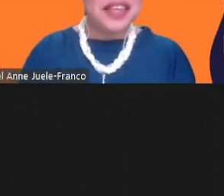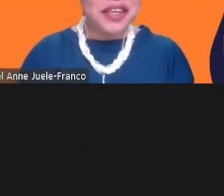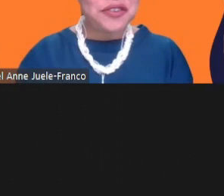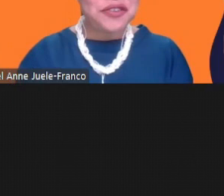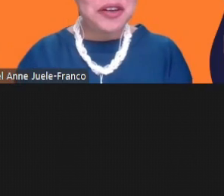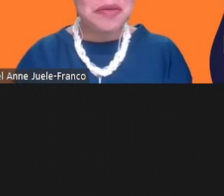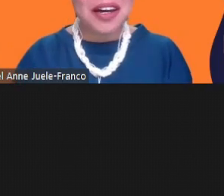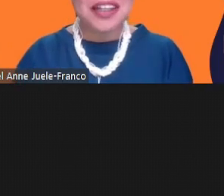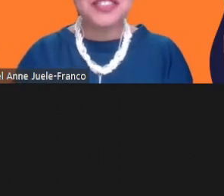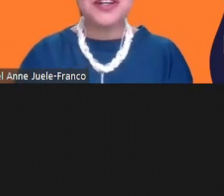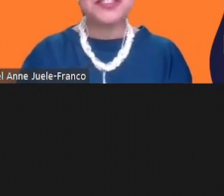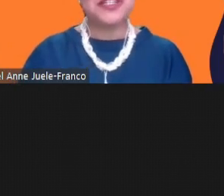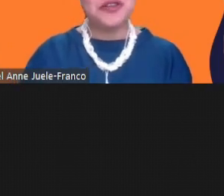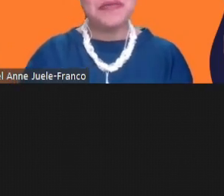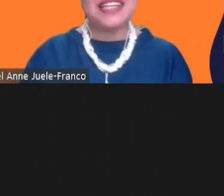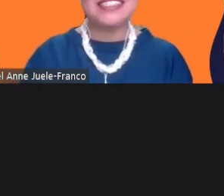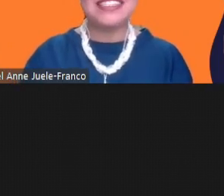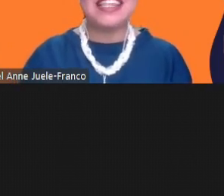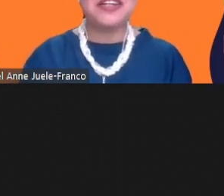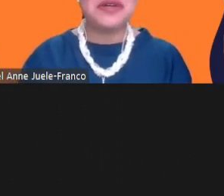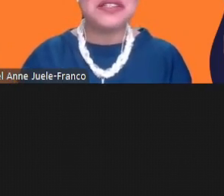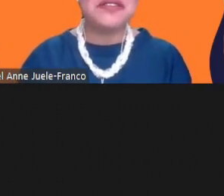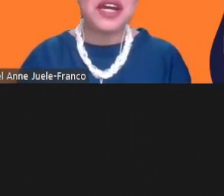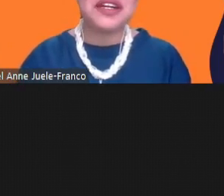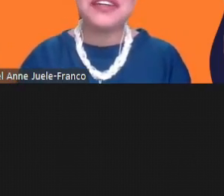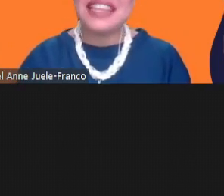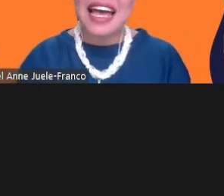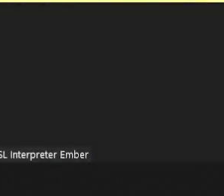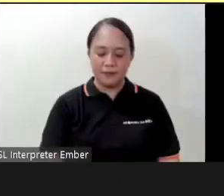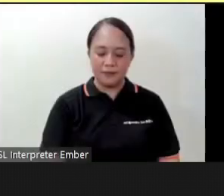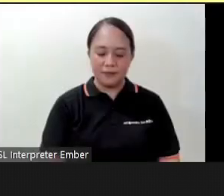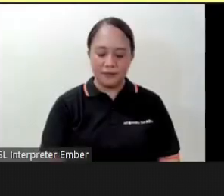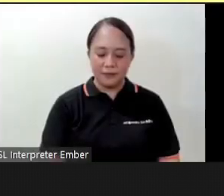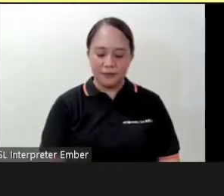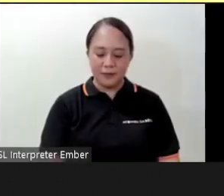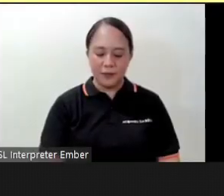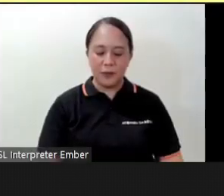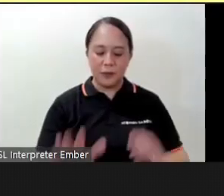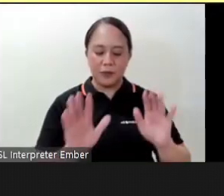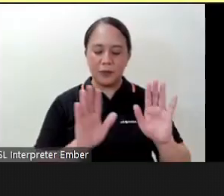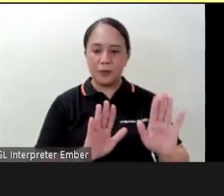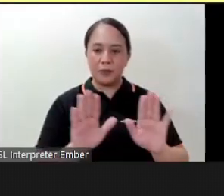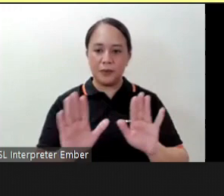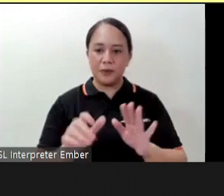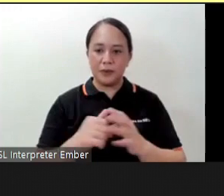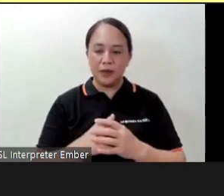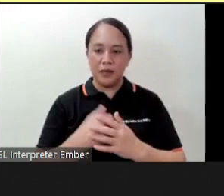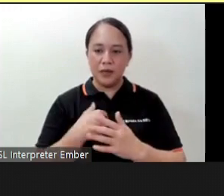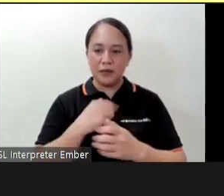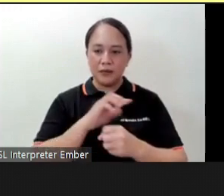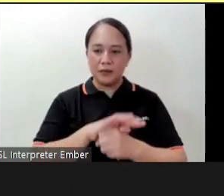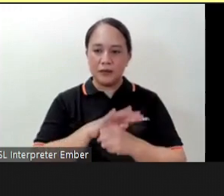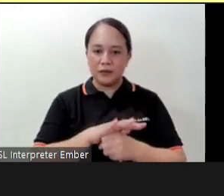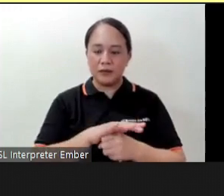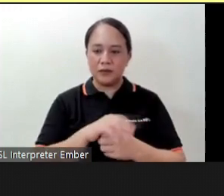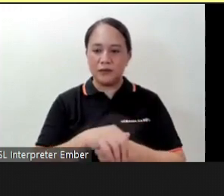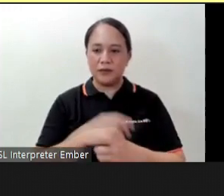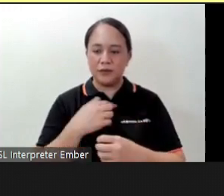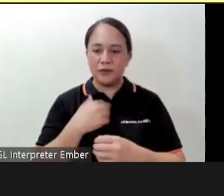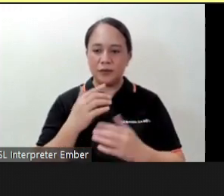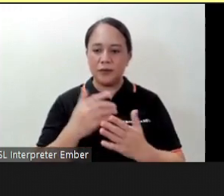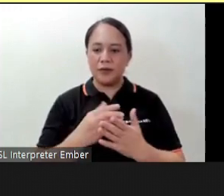thank you very much Dr. Lopez indeed that was a very relaxing and a stress reliever from all the